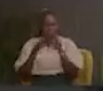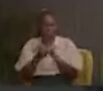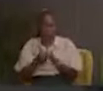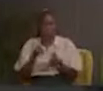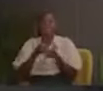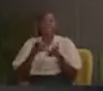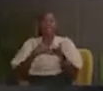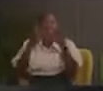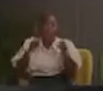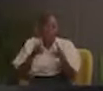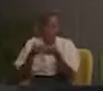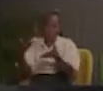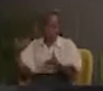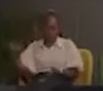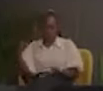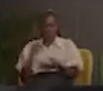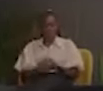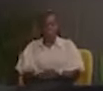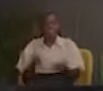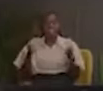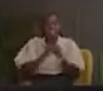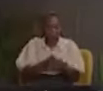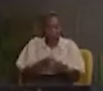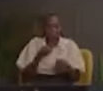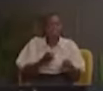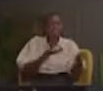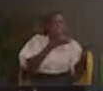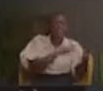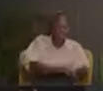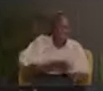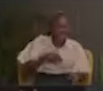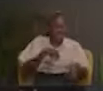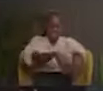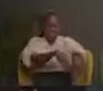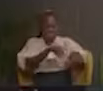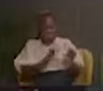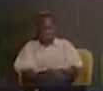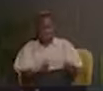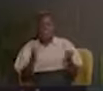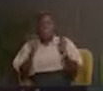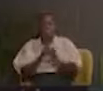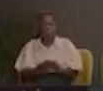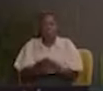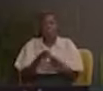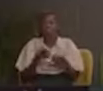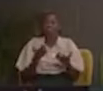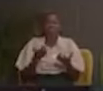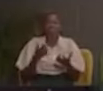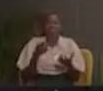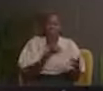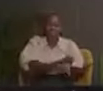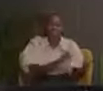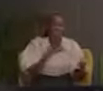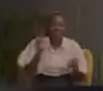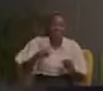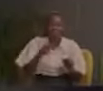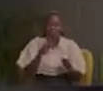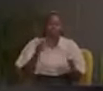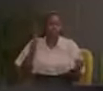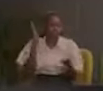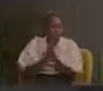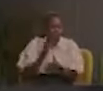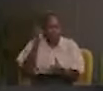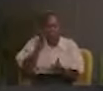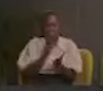been put on display. Even the dead and the grave, even Hades could not stop his integrity from being made